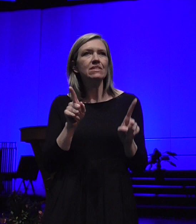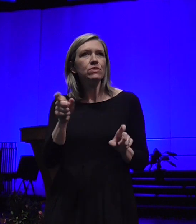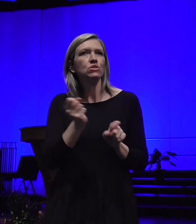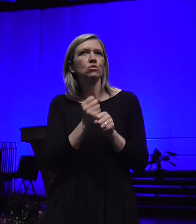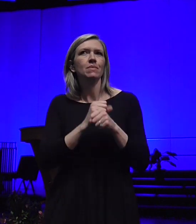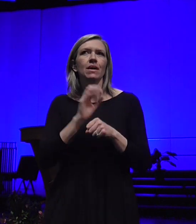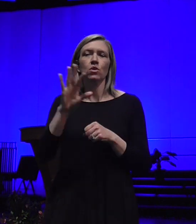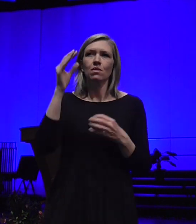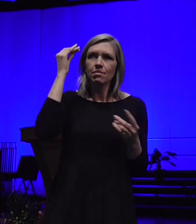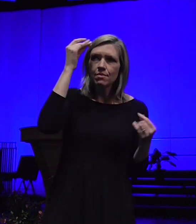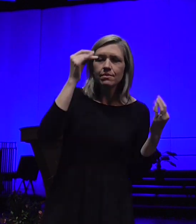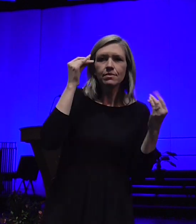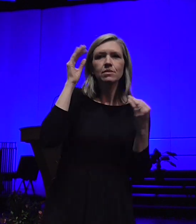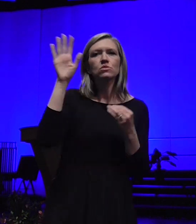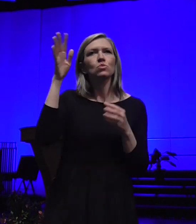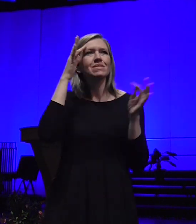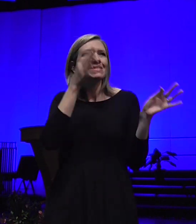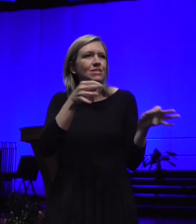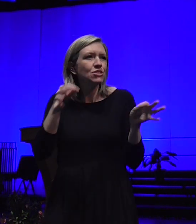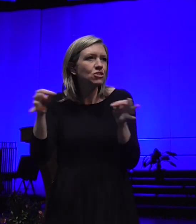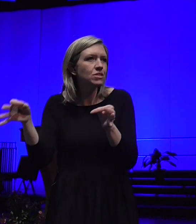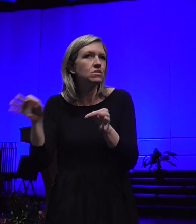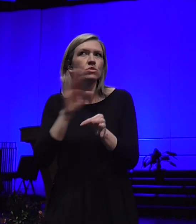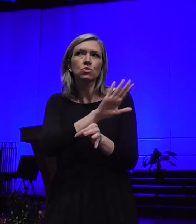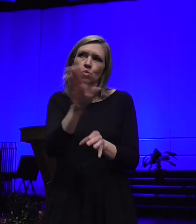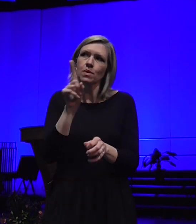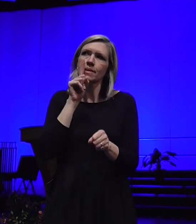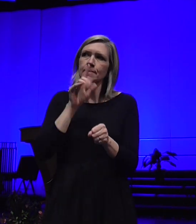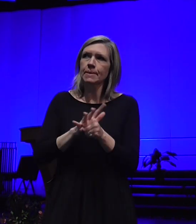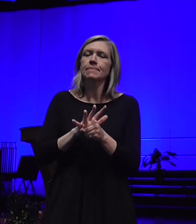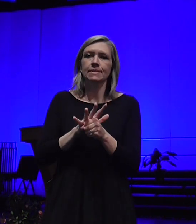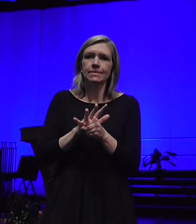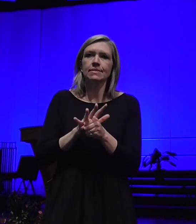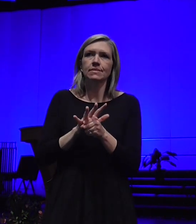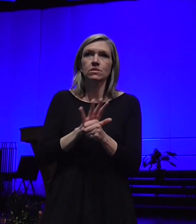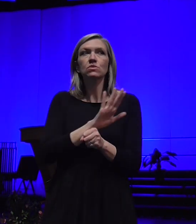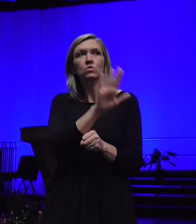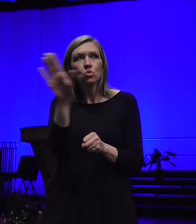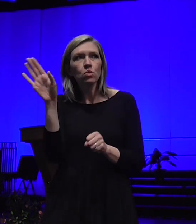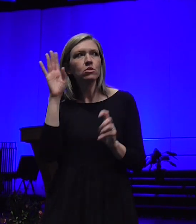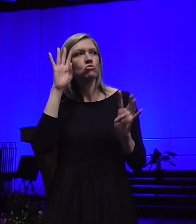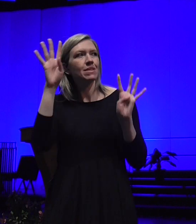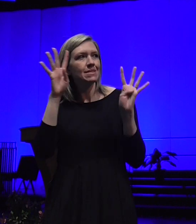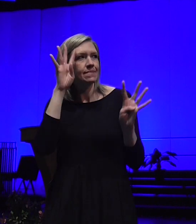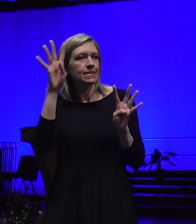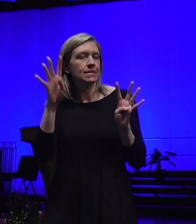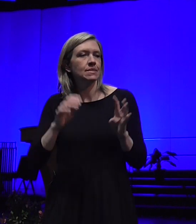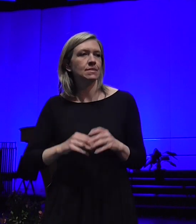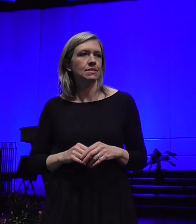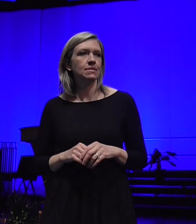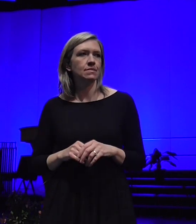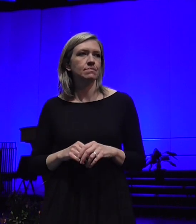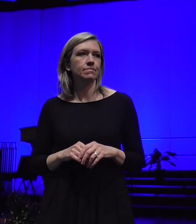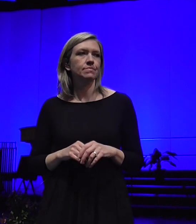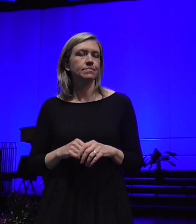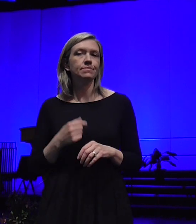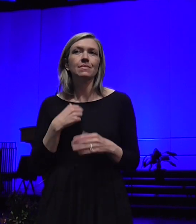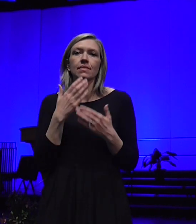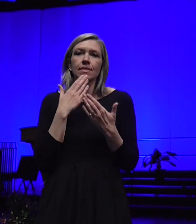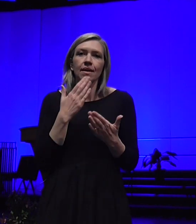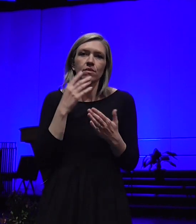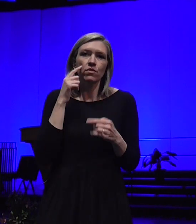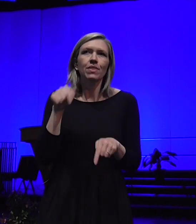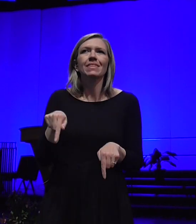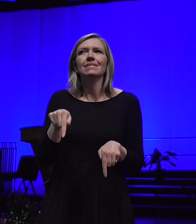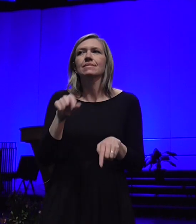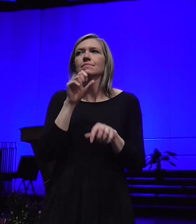your decisions, with your commitment, your creativity. And I give thanks for this